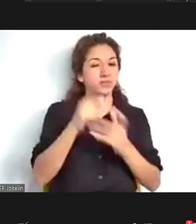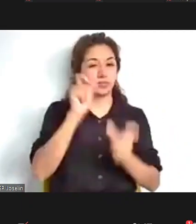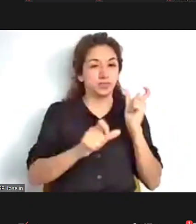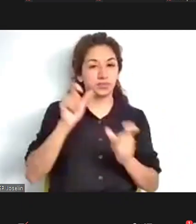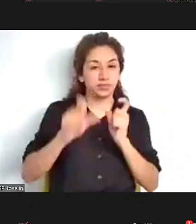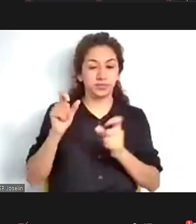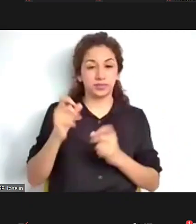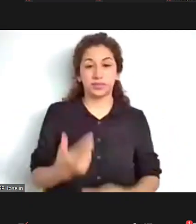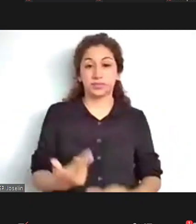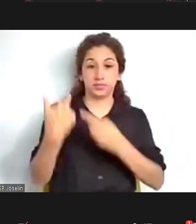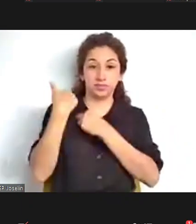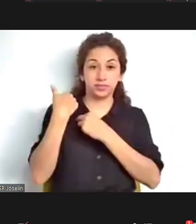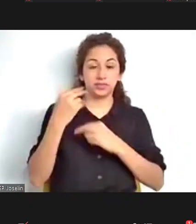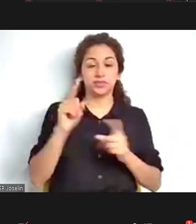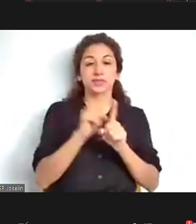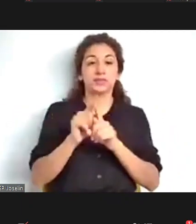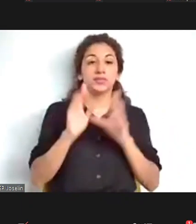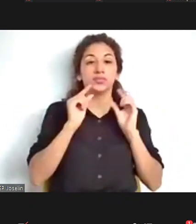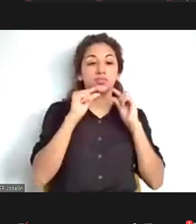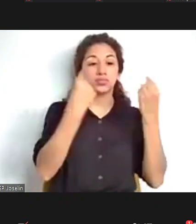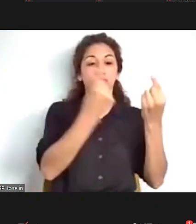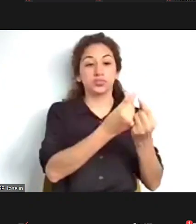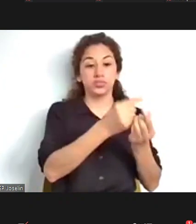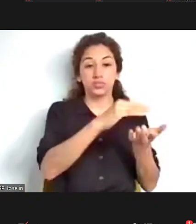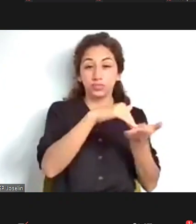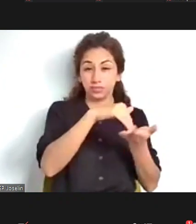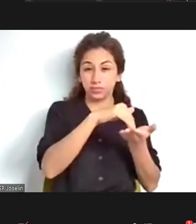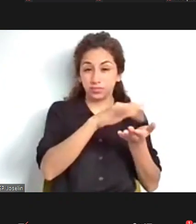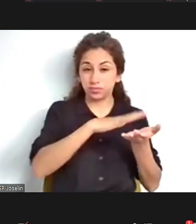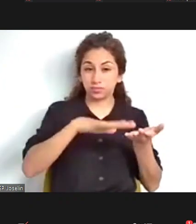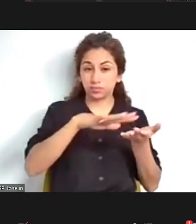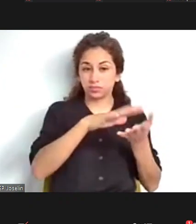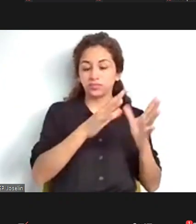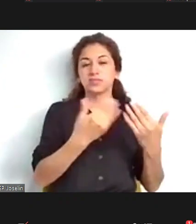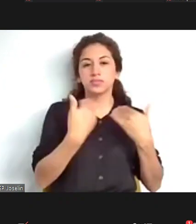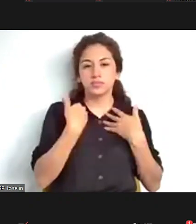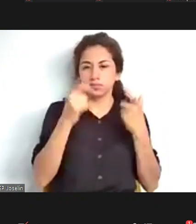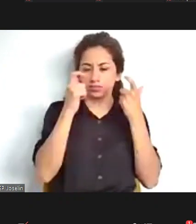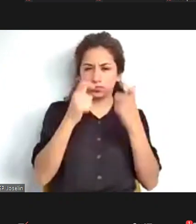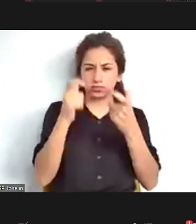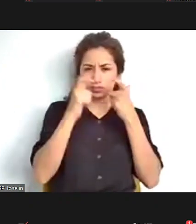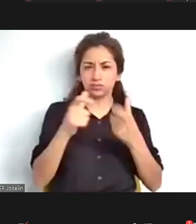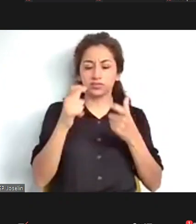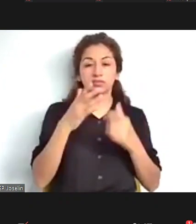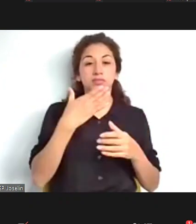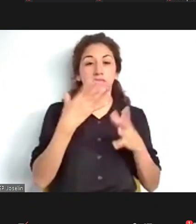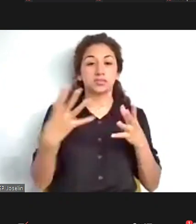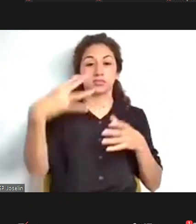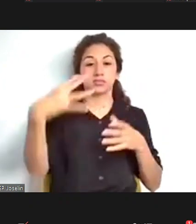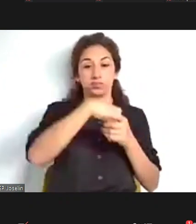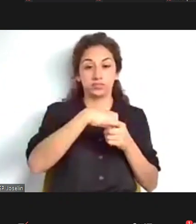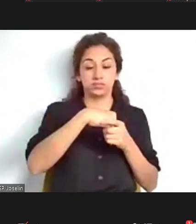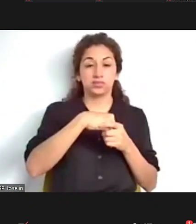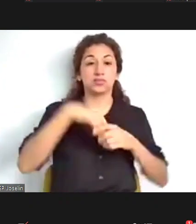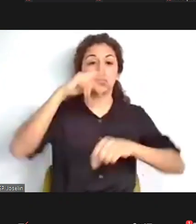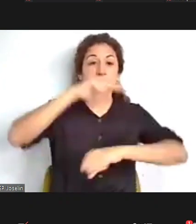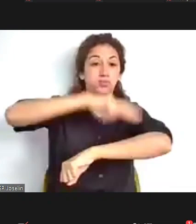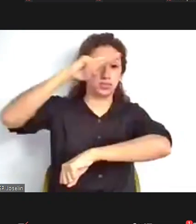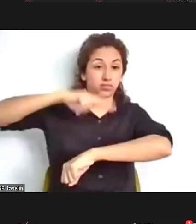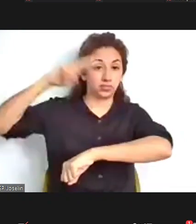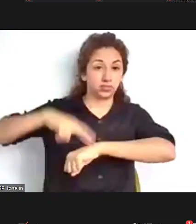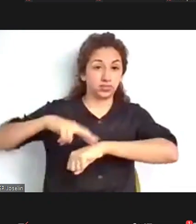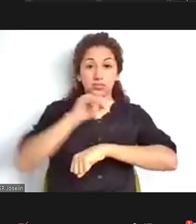stakeholders including the groups that are represented on the vulnerable groups so that would